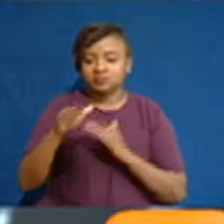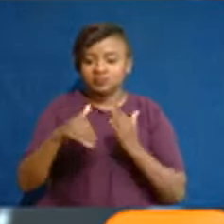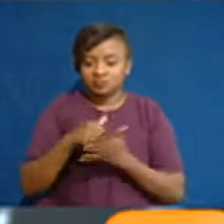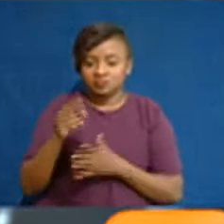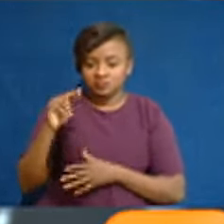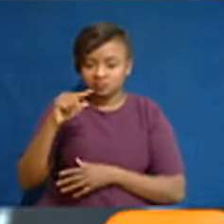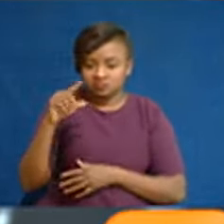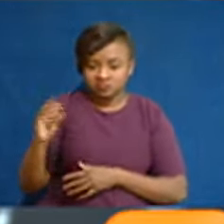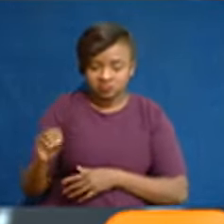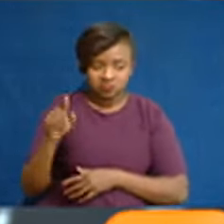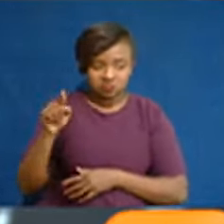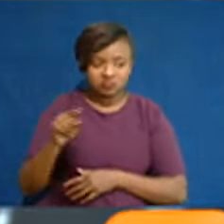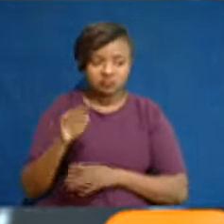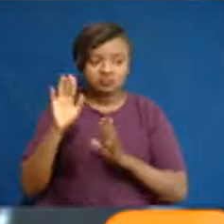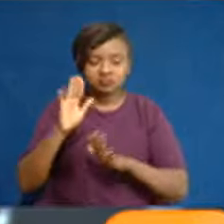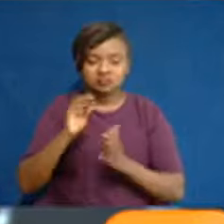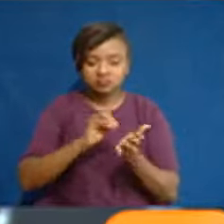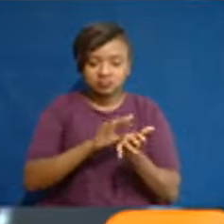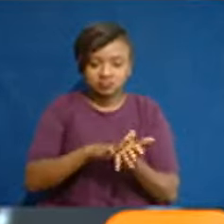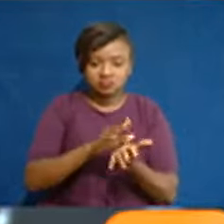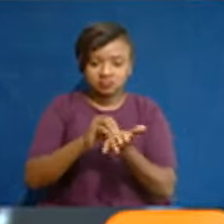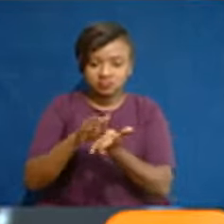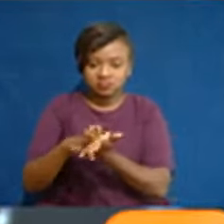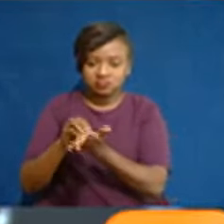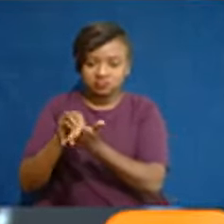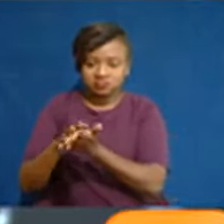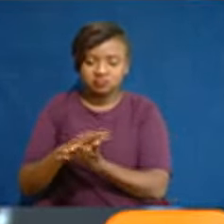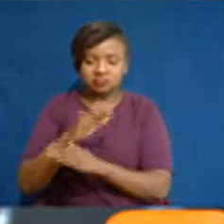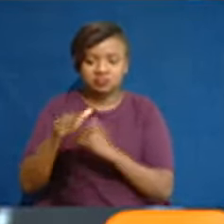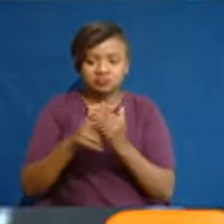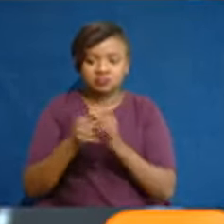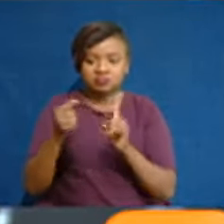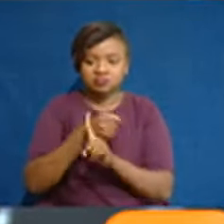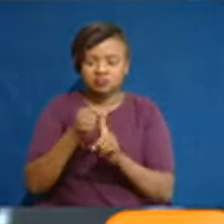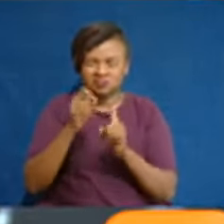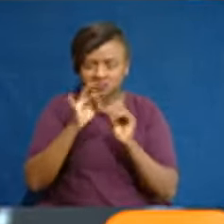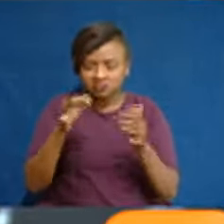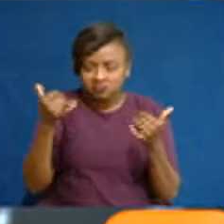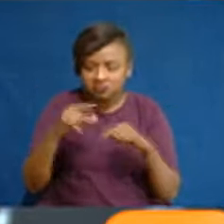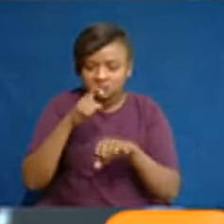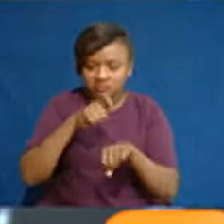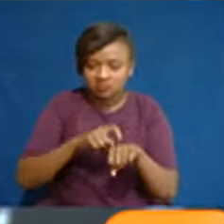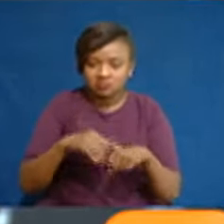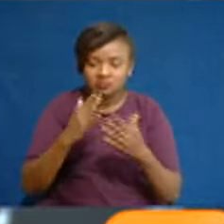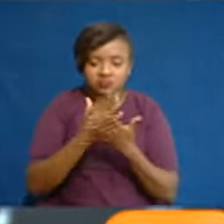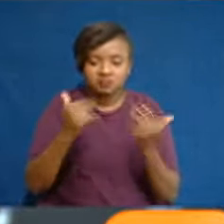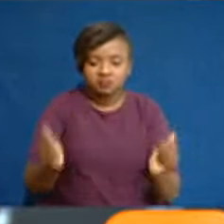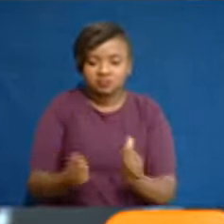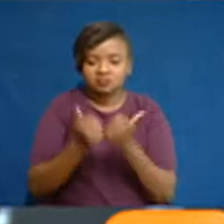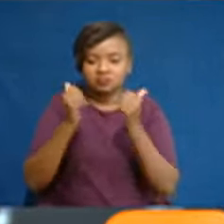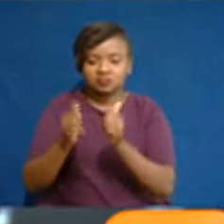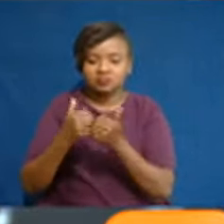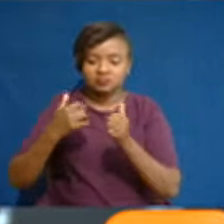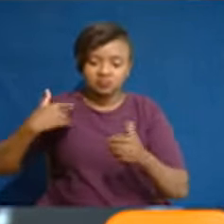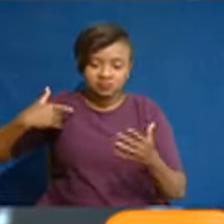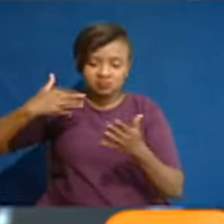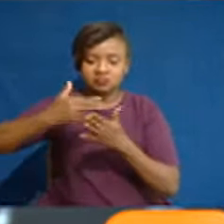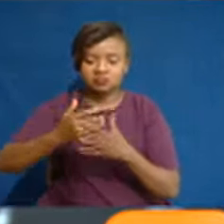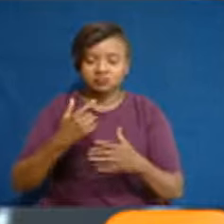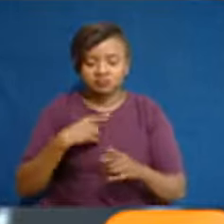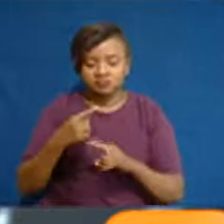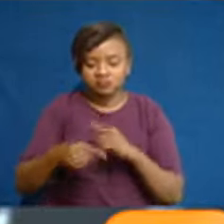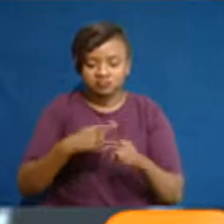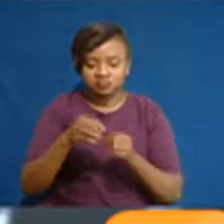major role, you know, in documentation of the violations that have been going on. Every time something happens, and of course, even now, we are still in the process of documenting all of those